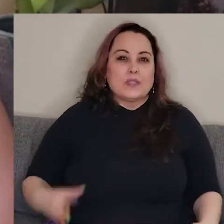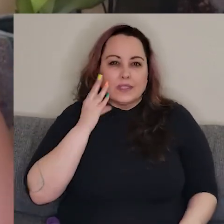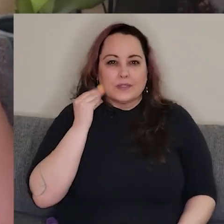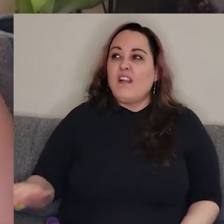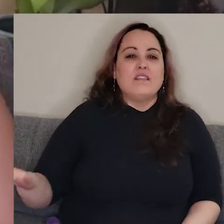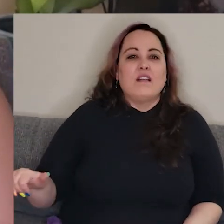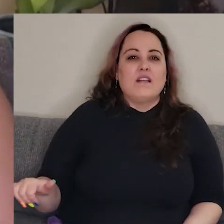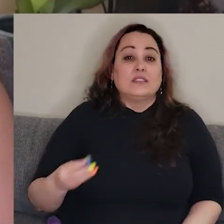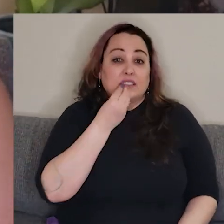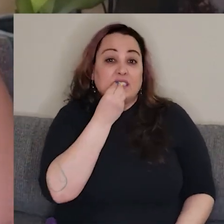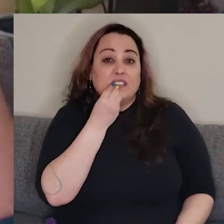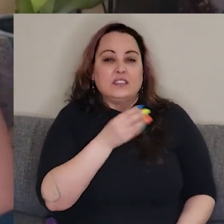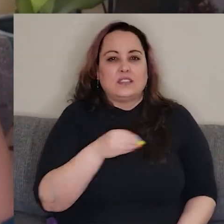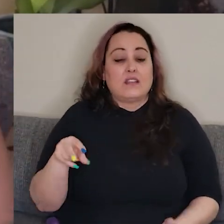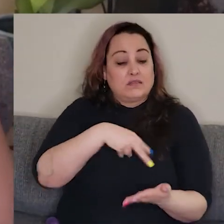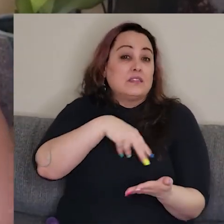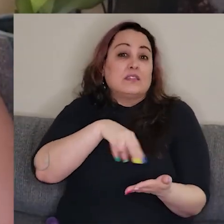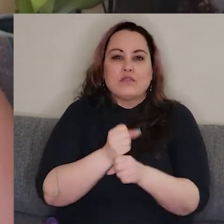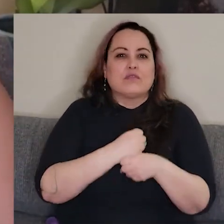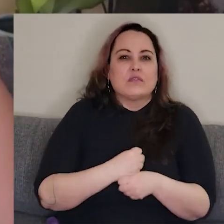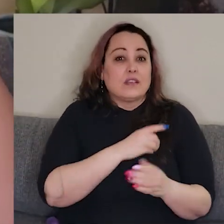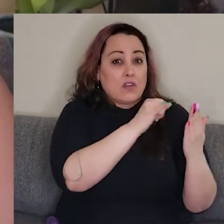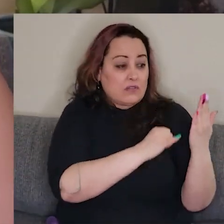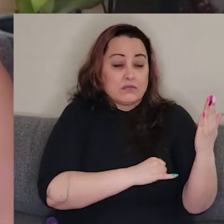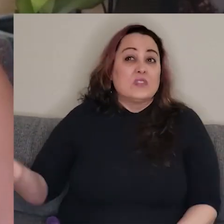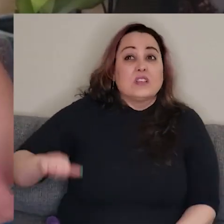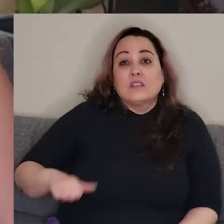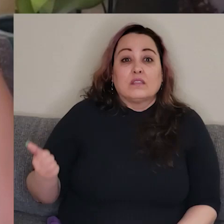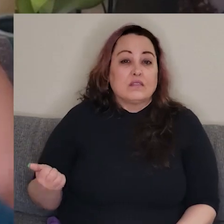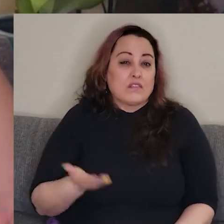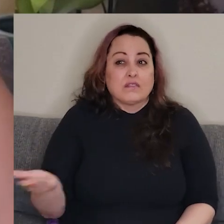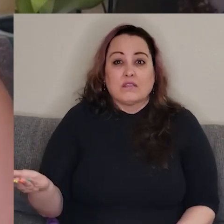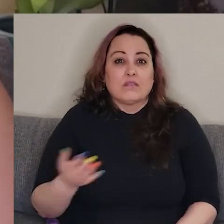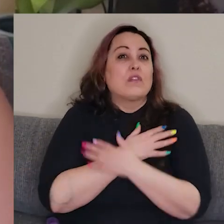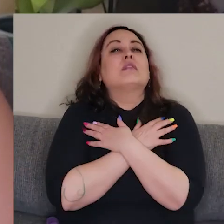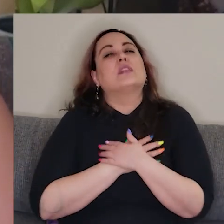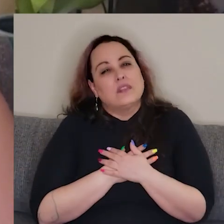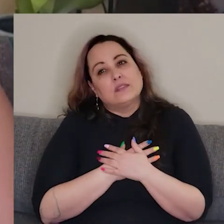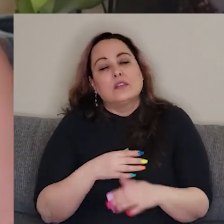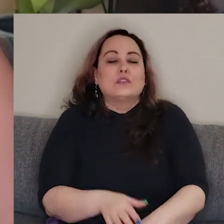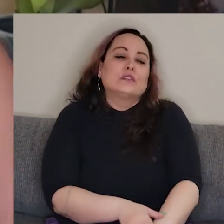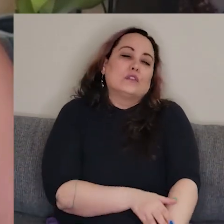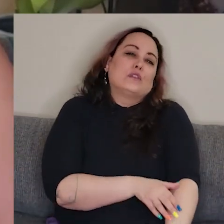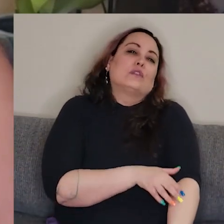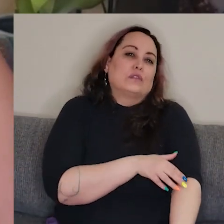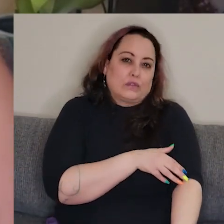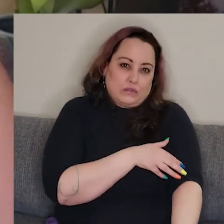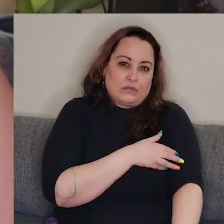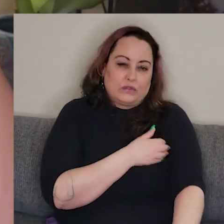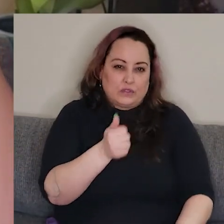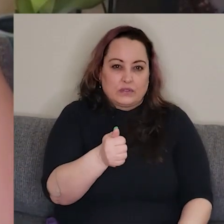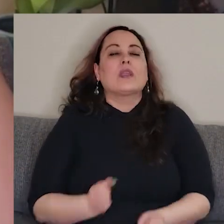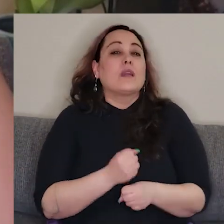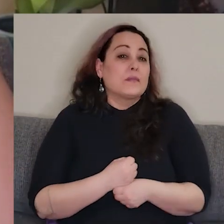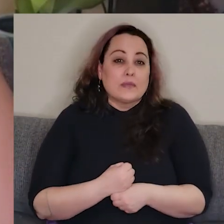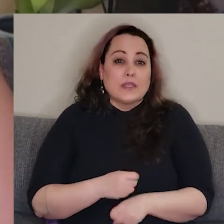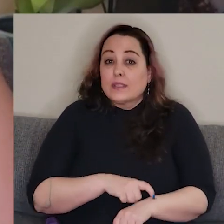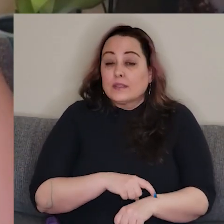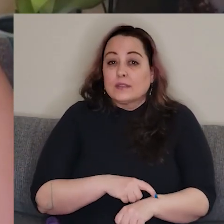body experiences like eating and dancing, creating art just for fun. Another thing is to